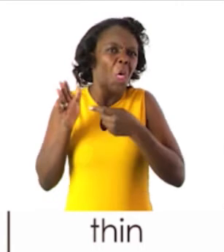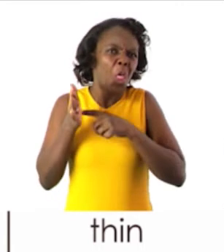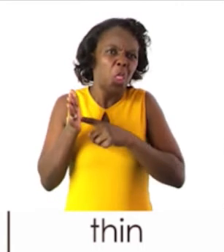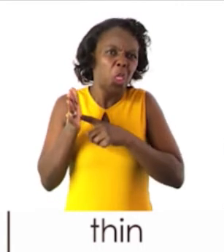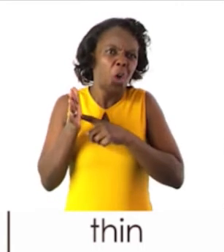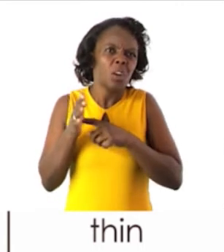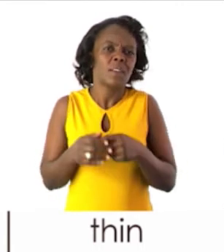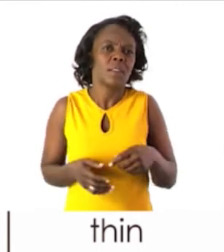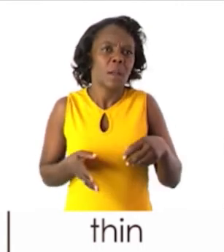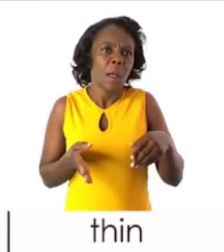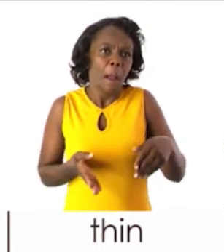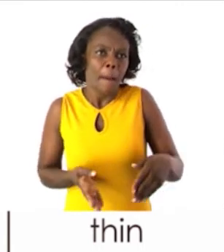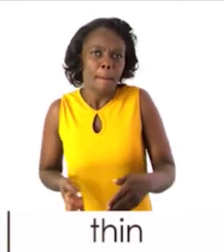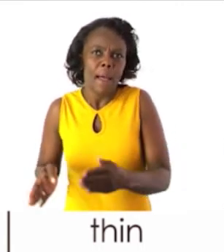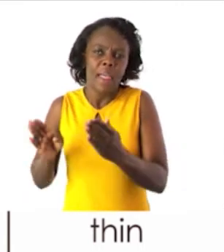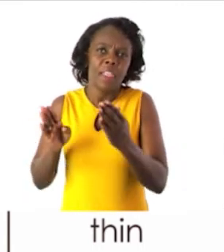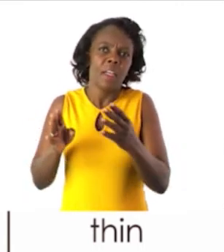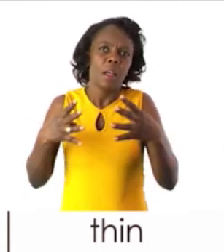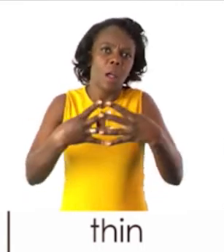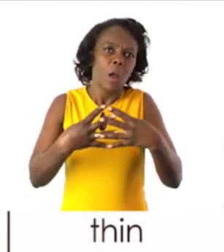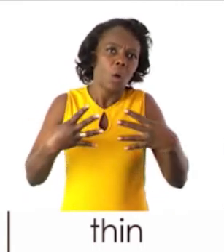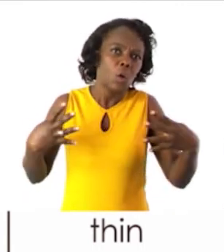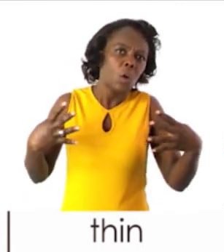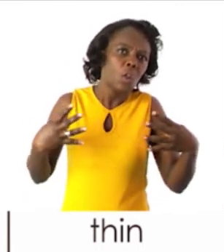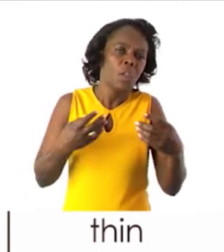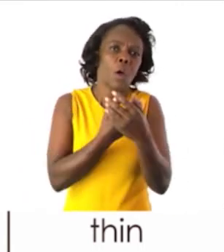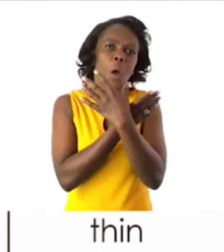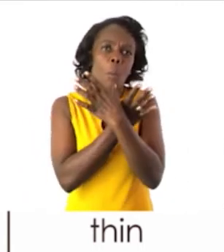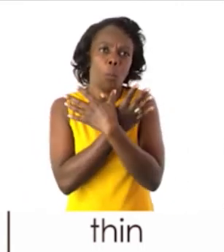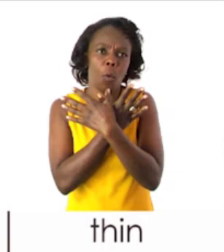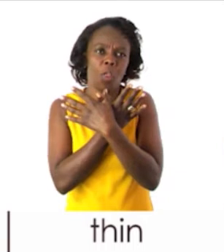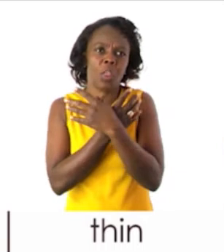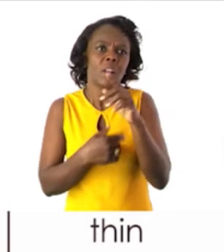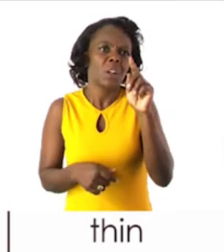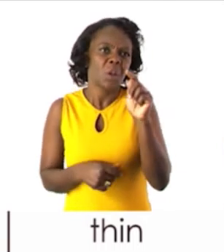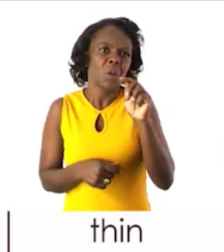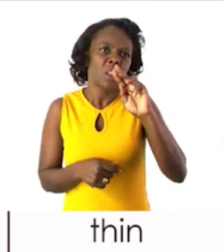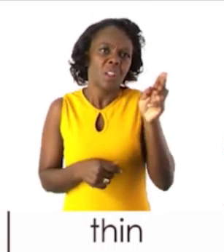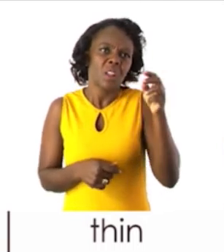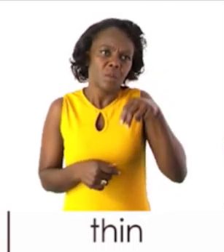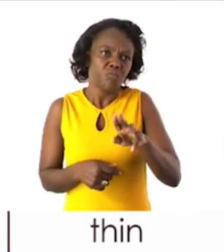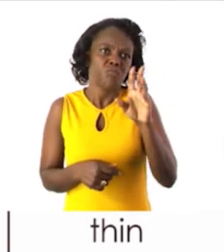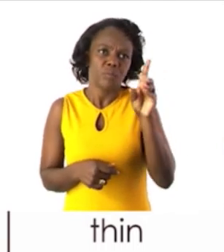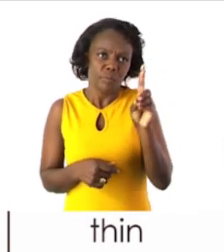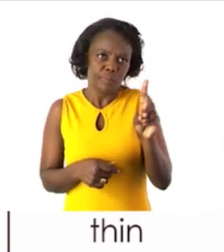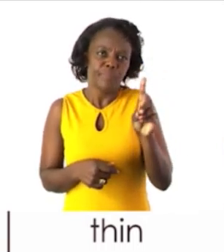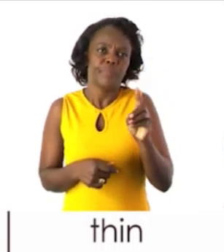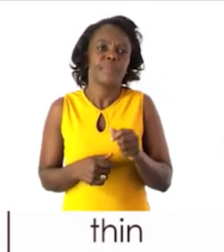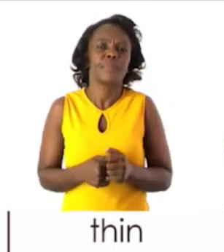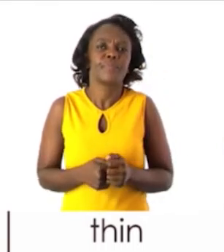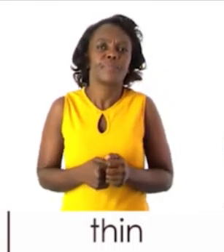thick, thorn, path, cloth, moth,